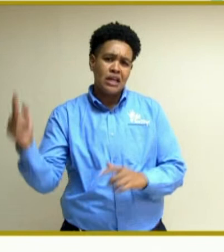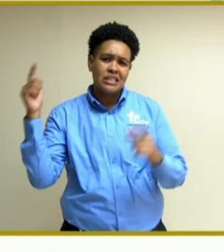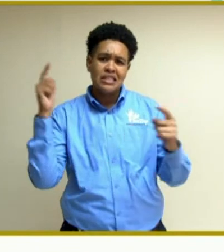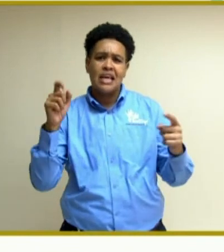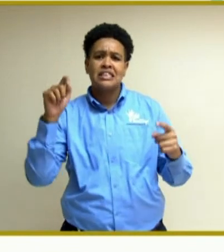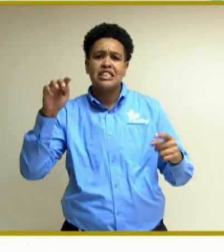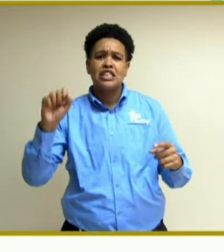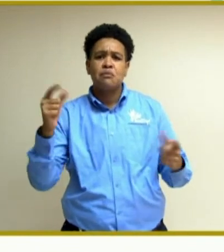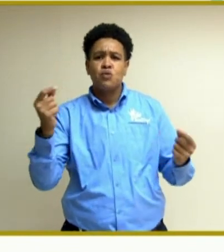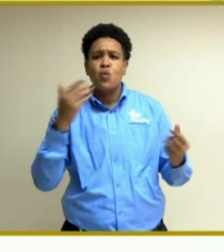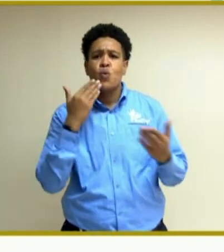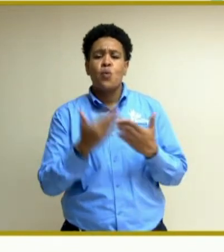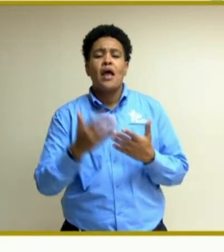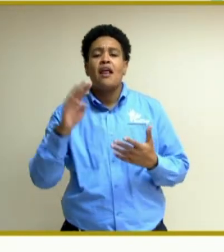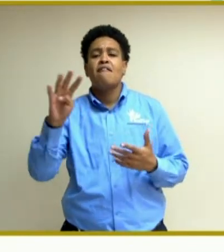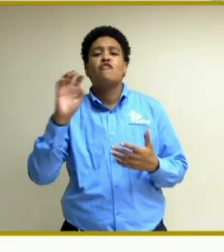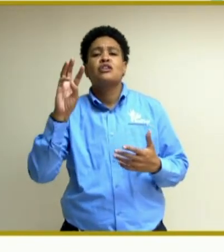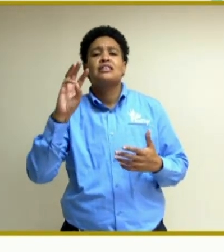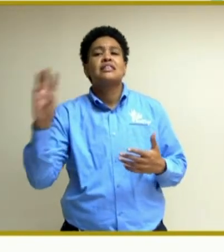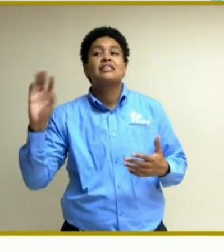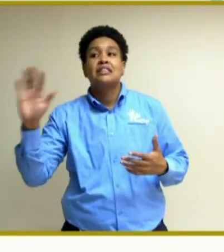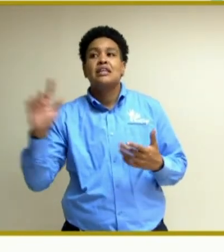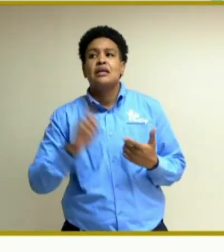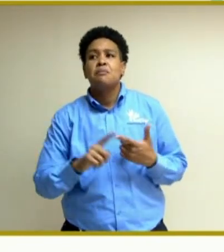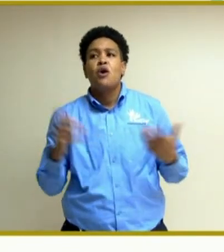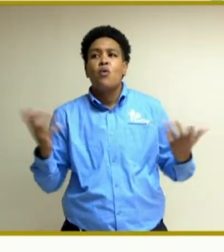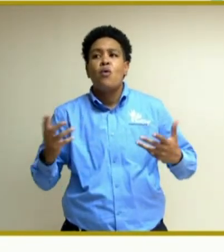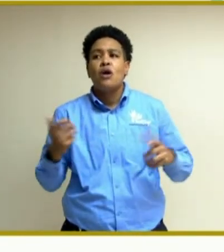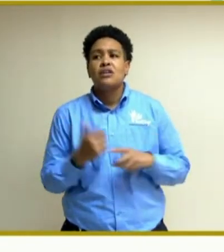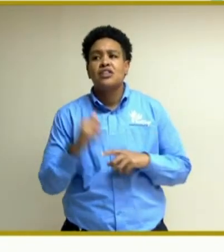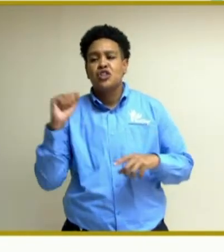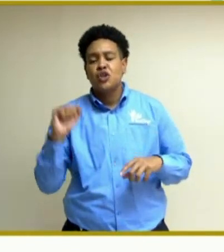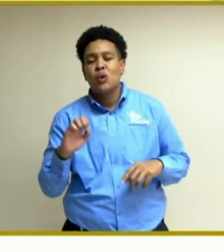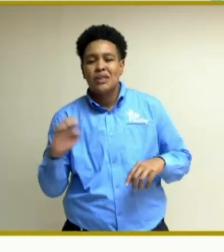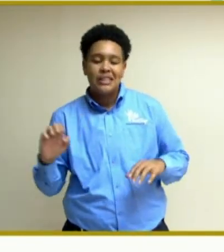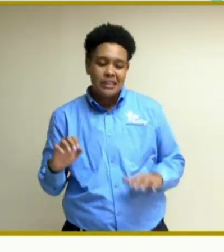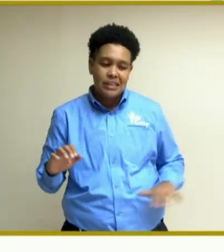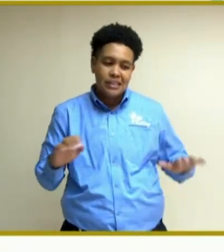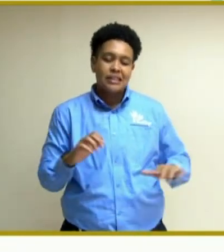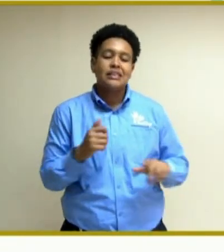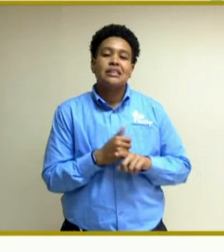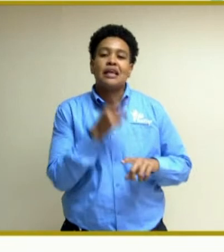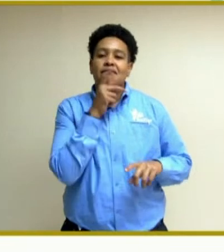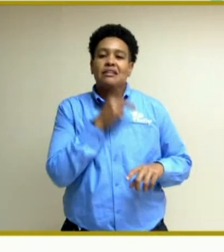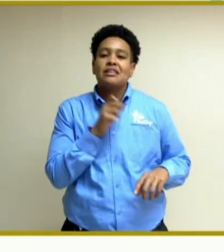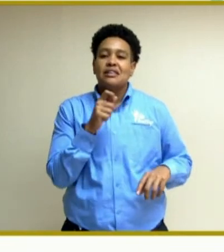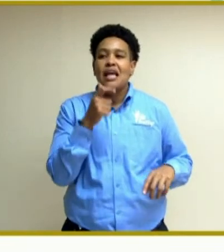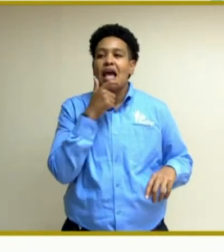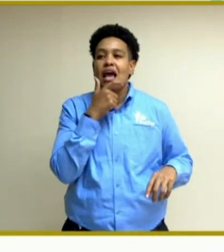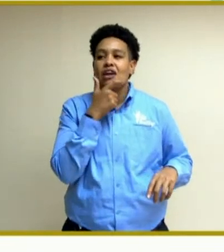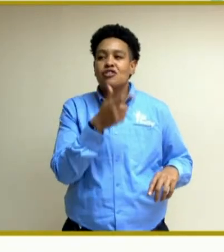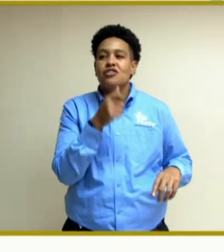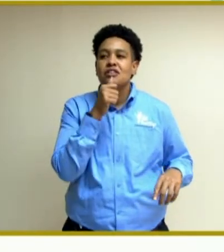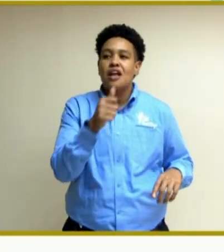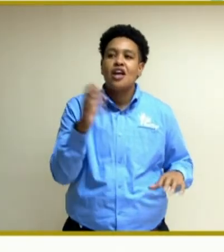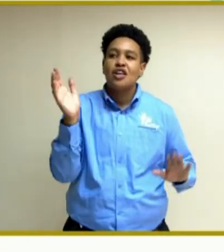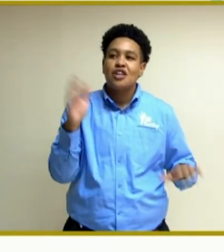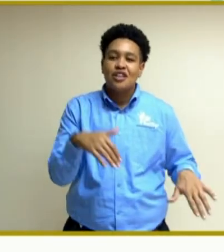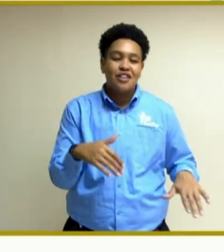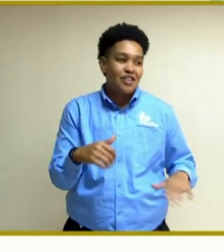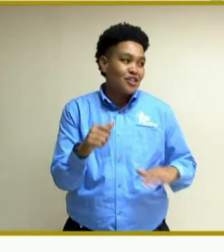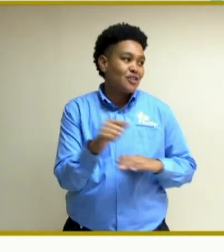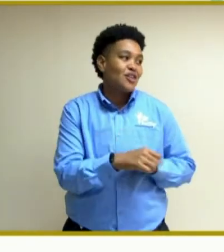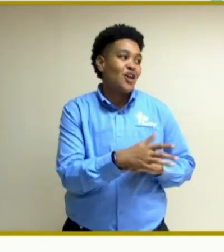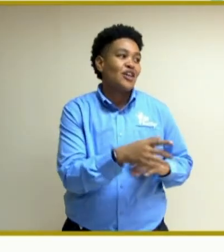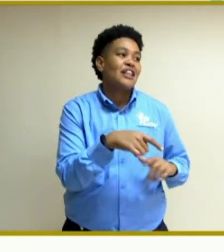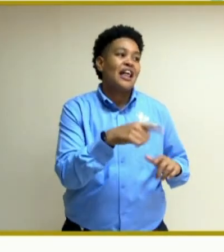did quite well at 466. But of course, the Southeast region, Kingston and St. Andrew, wasn't to be outdone.